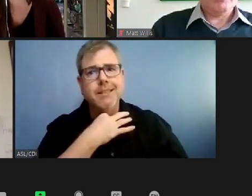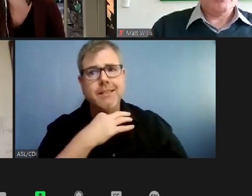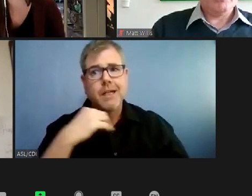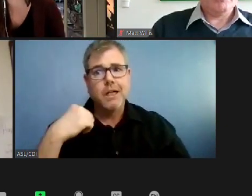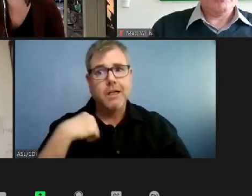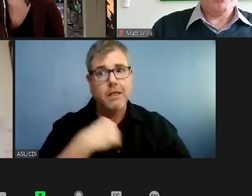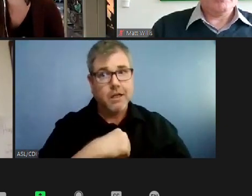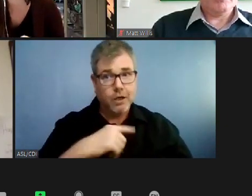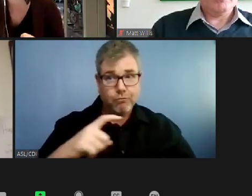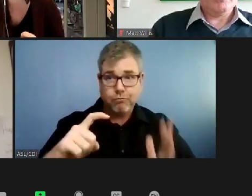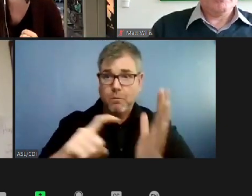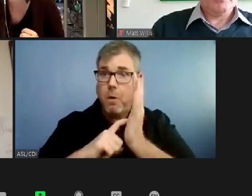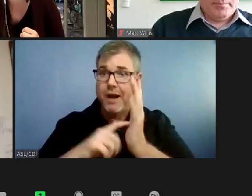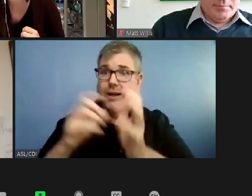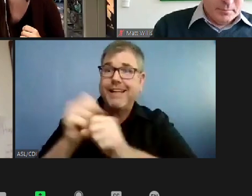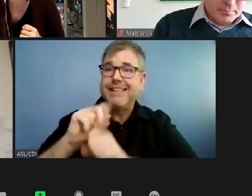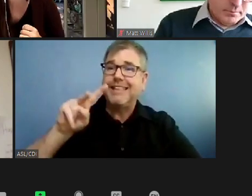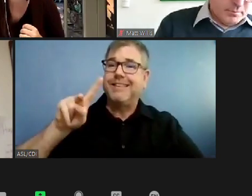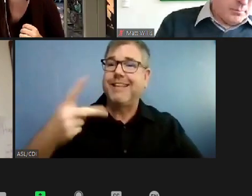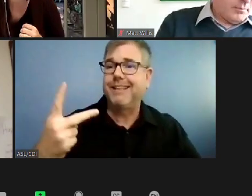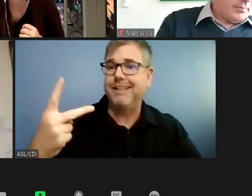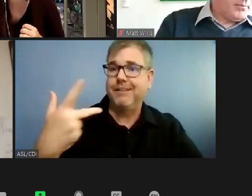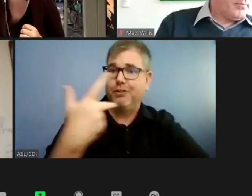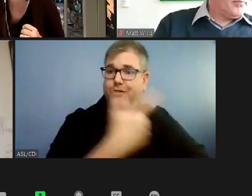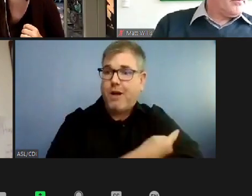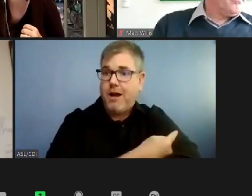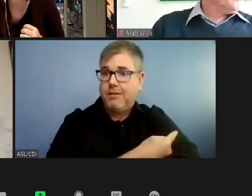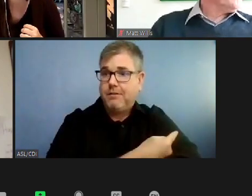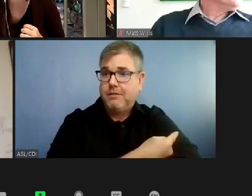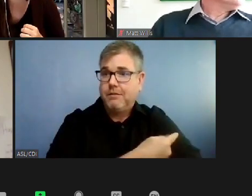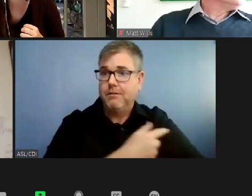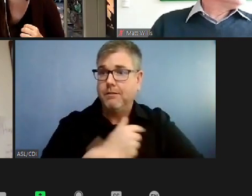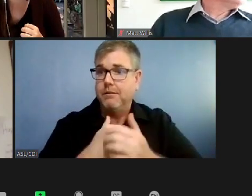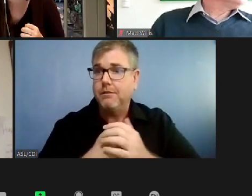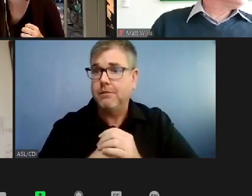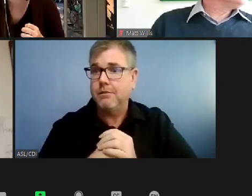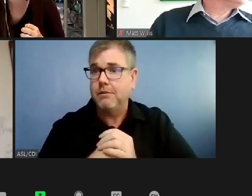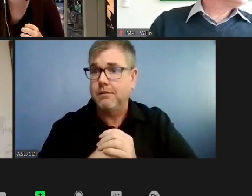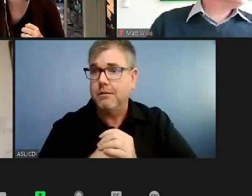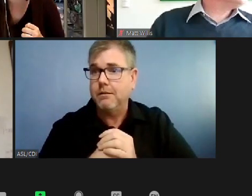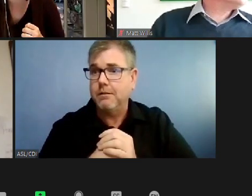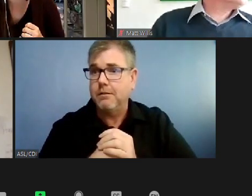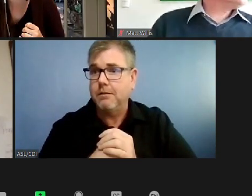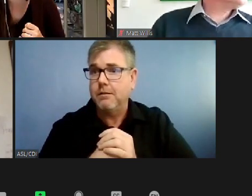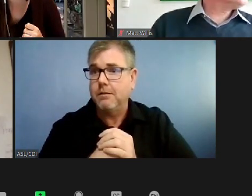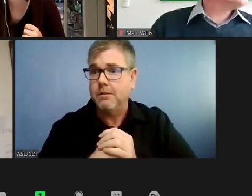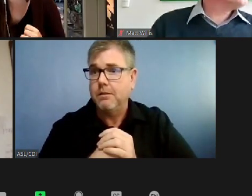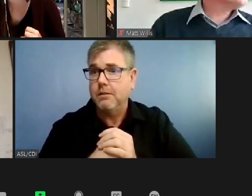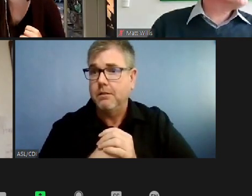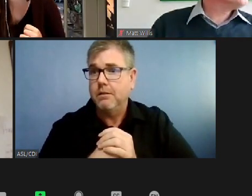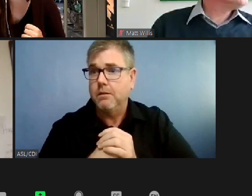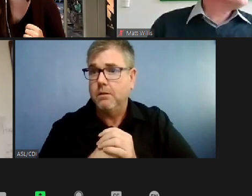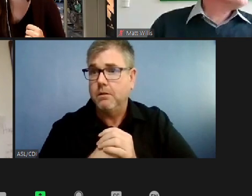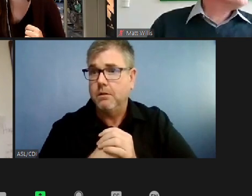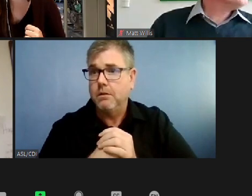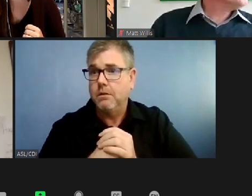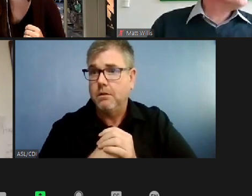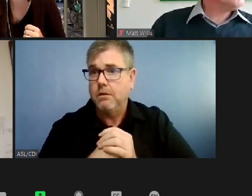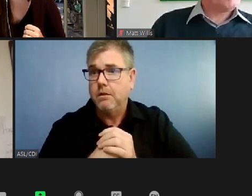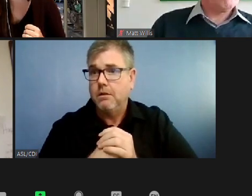So the second doses are actually allocated they're reserved by the state. So they